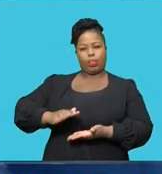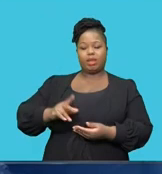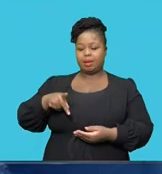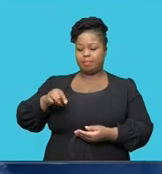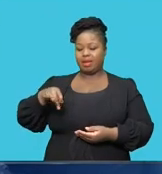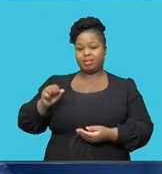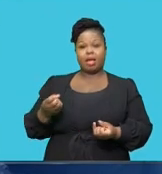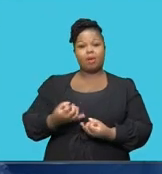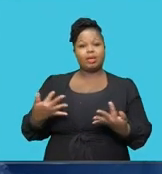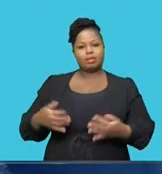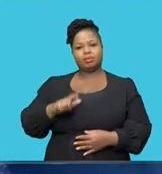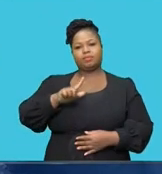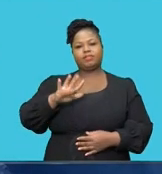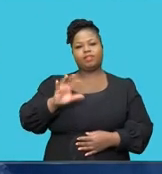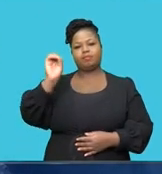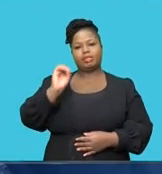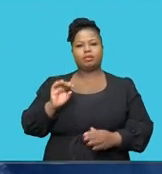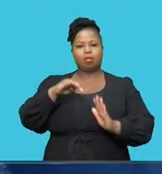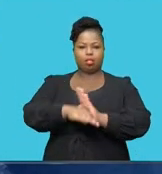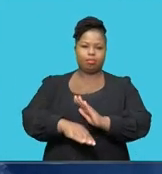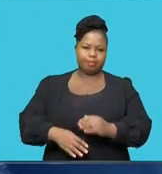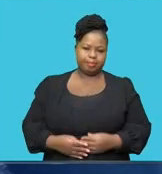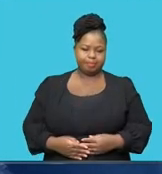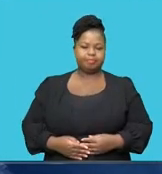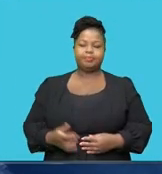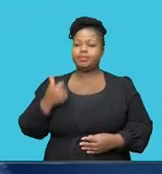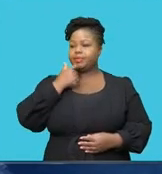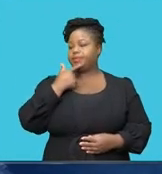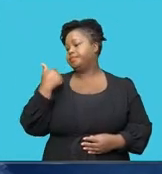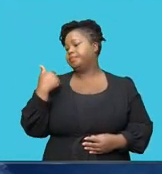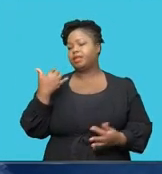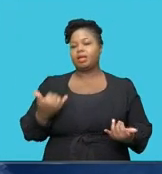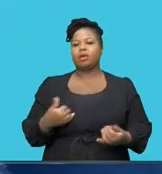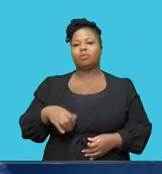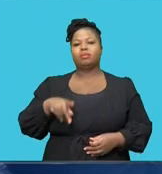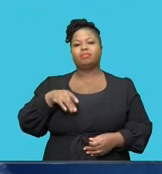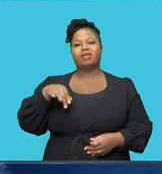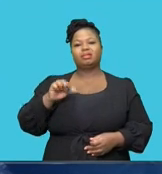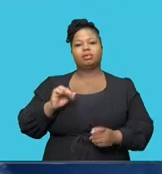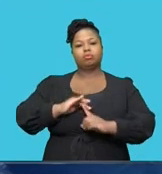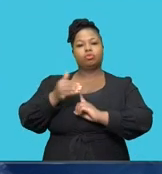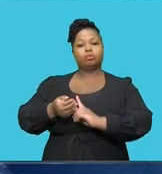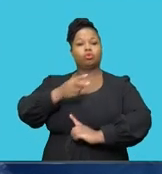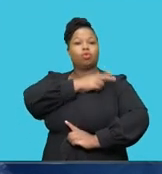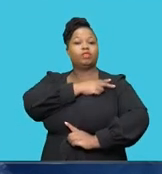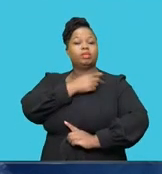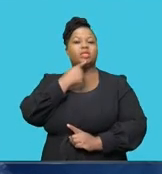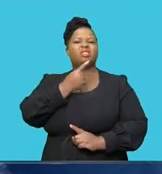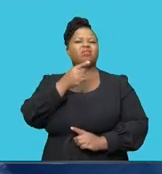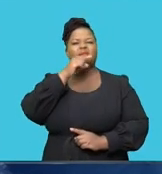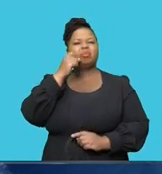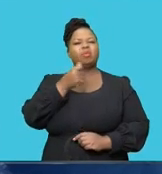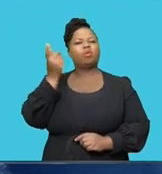PRASA environment by 75%. Recently, PRASA's protection officers were declared peace